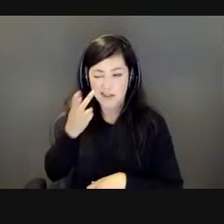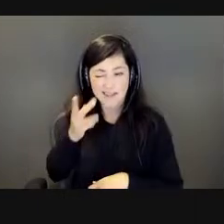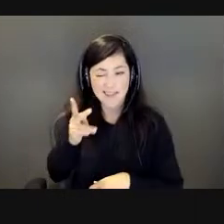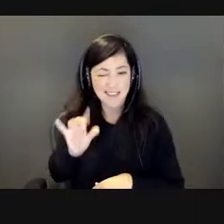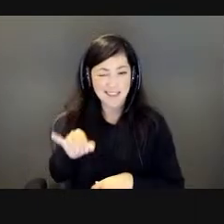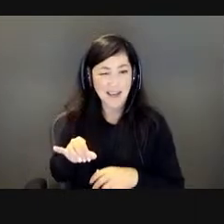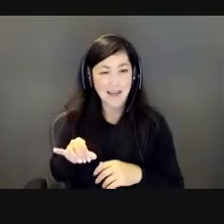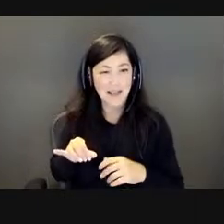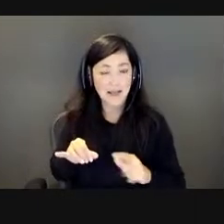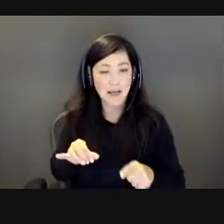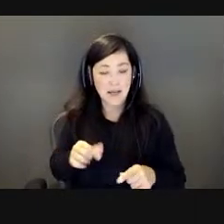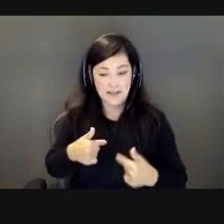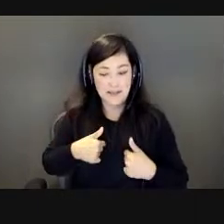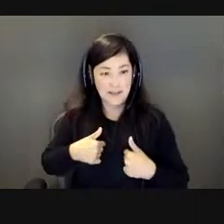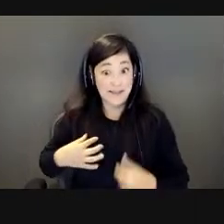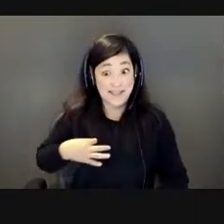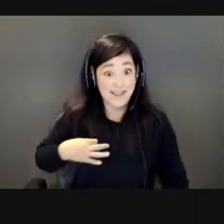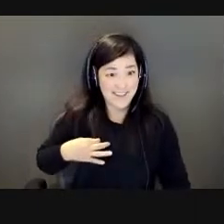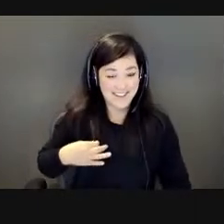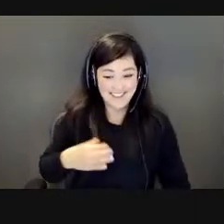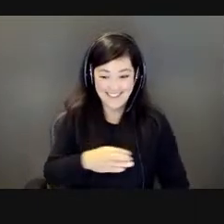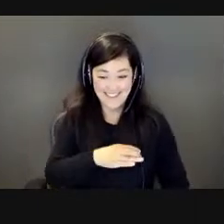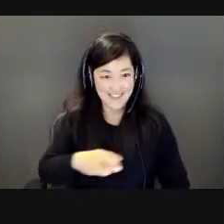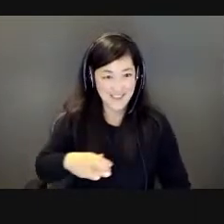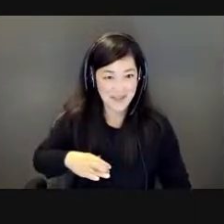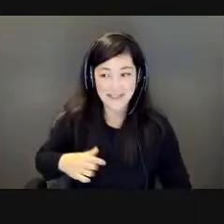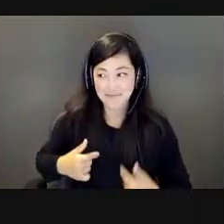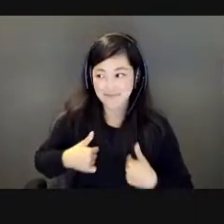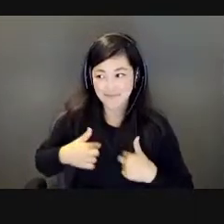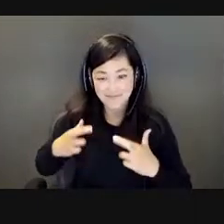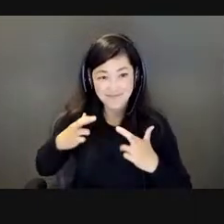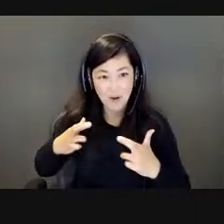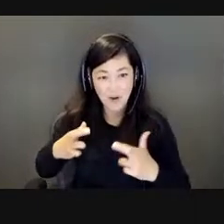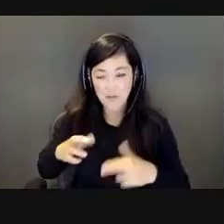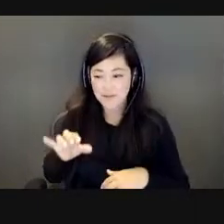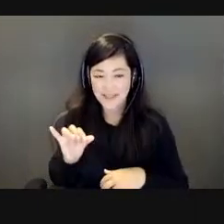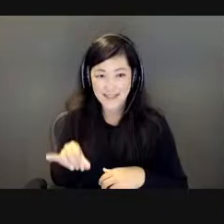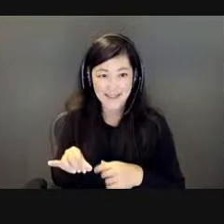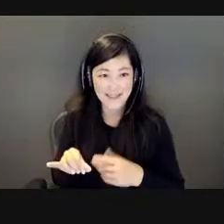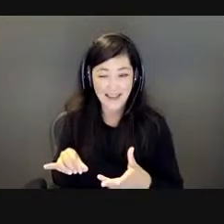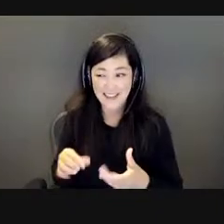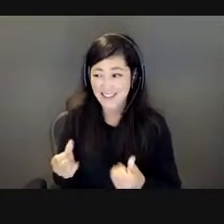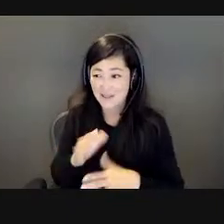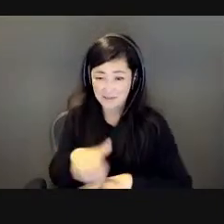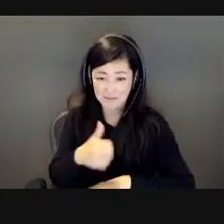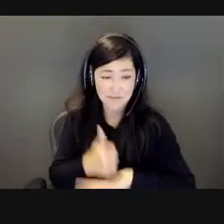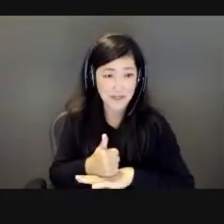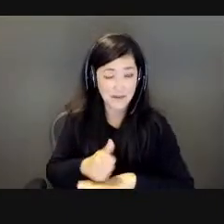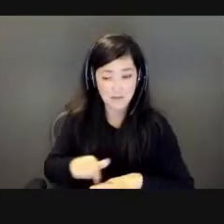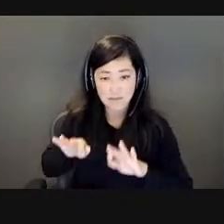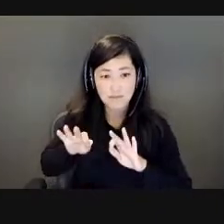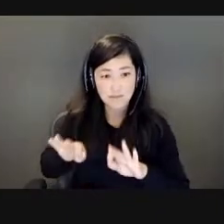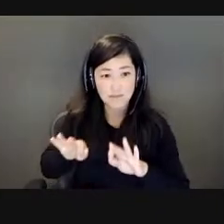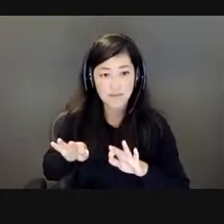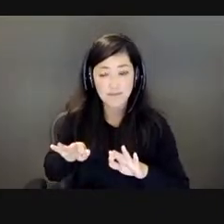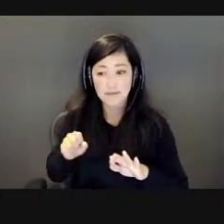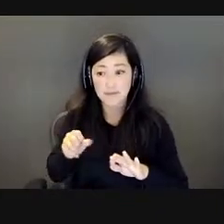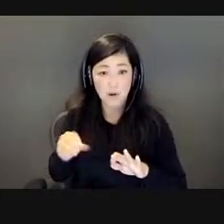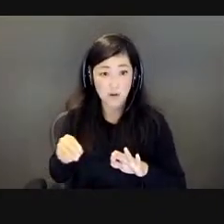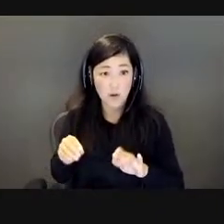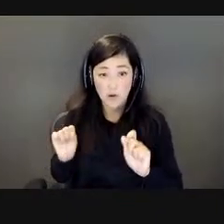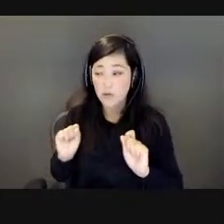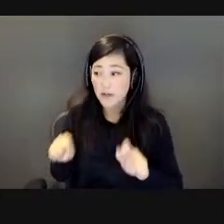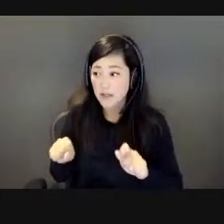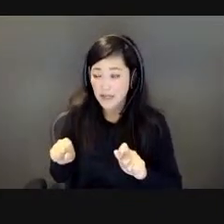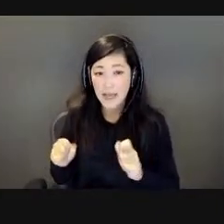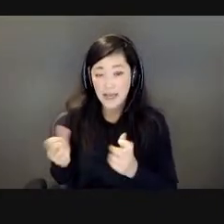I can say is, as a volunteer, I'm very hopeful that the roots and foundation is in place for those lines to be